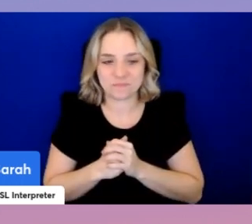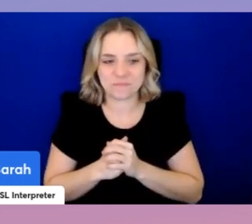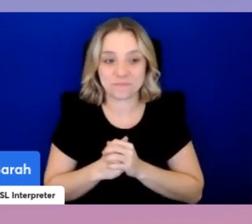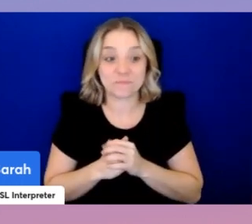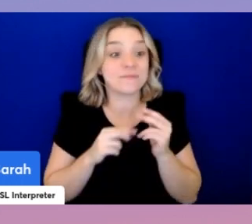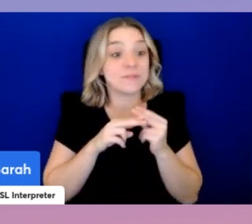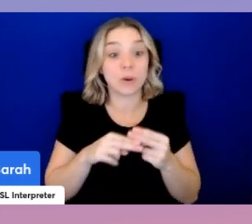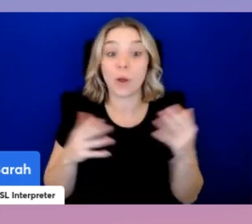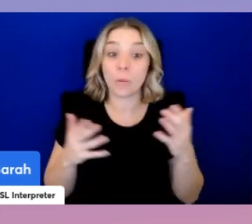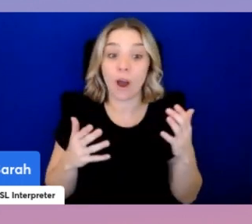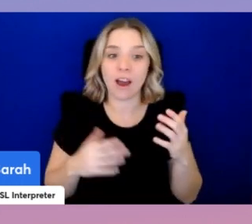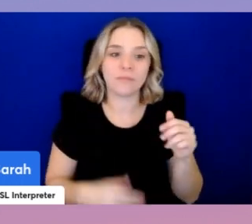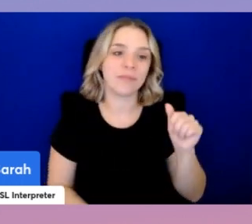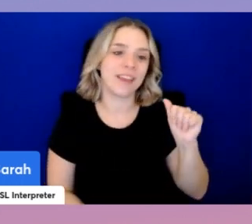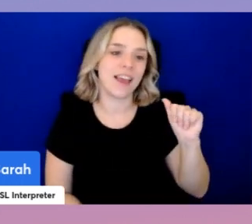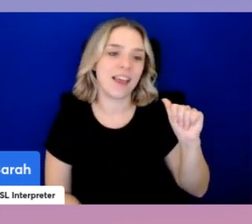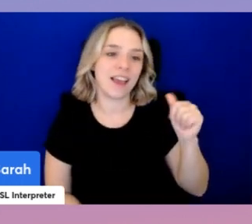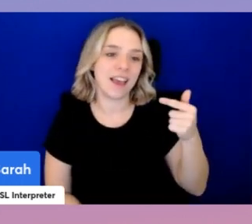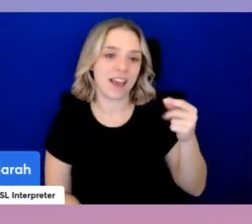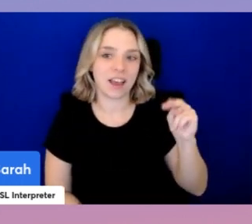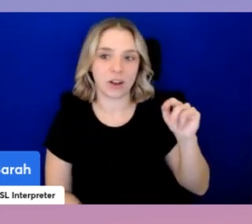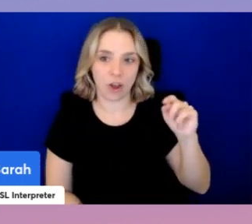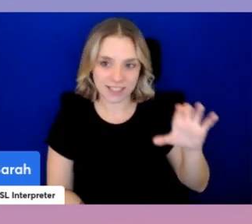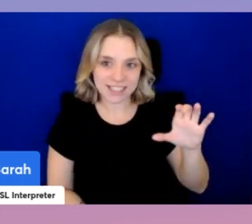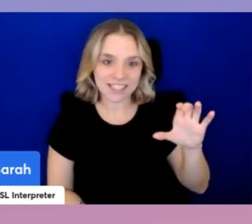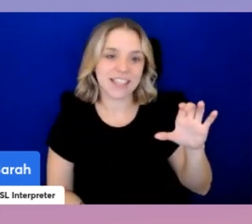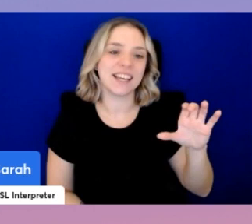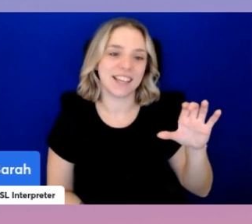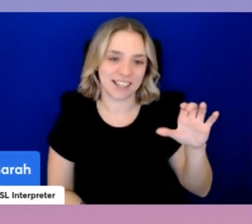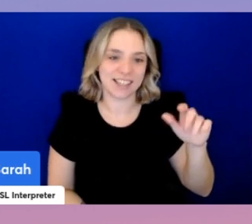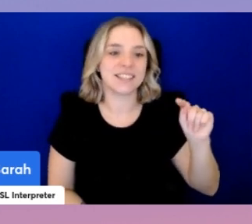called Agnostic tech stack approach.